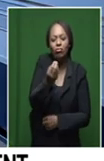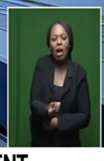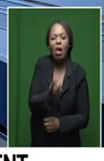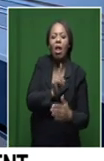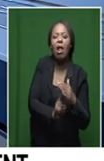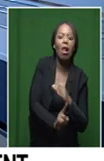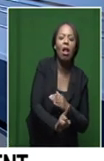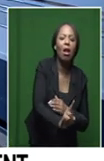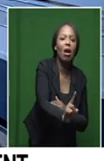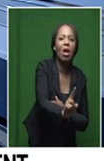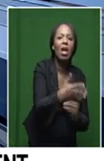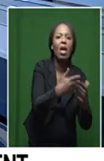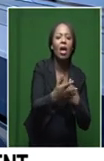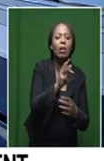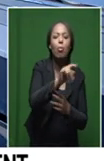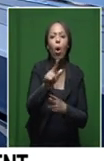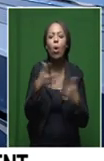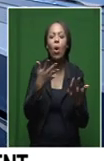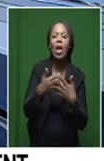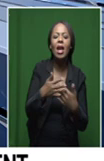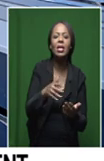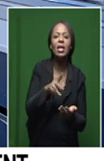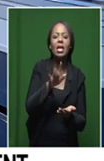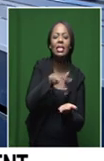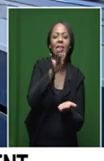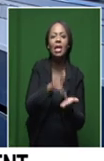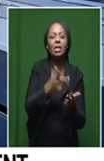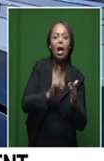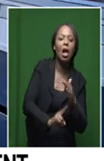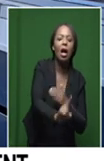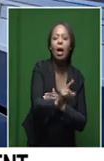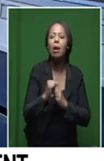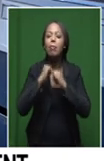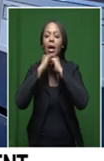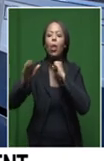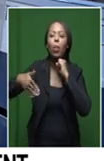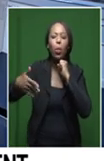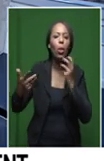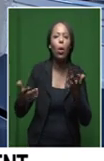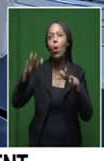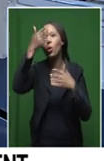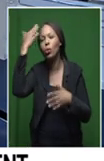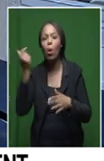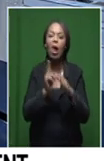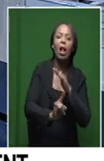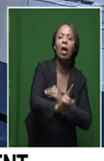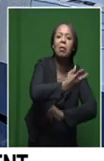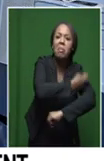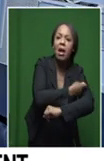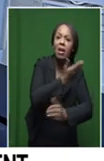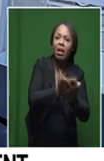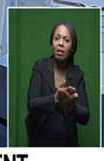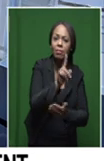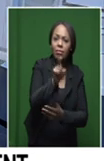mall's vaccination site without a parent and get herself the vaccine, even if her parents don't know about it?